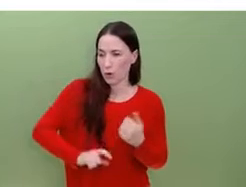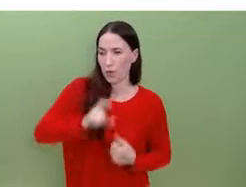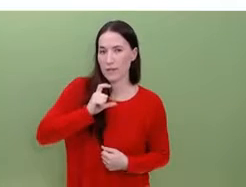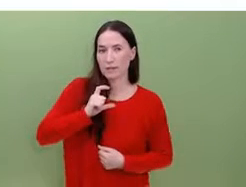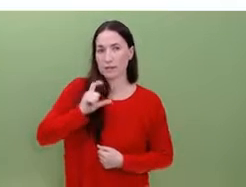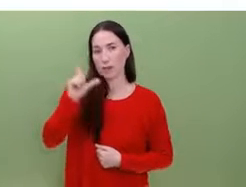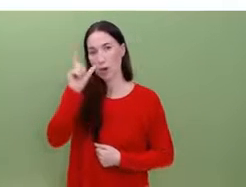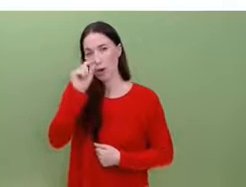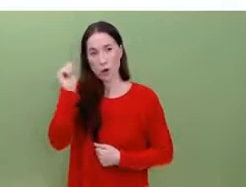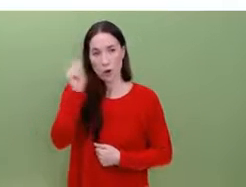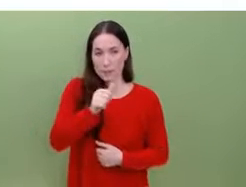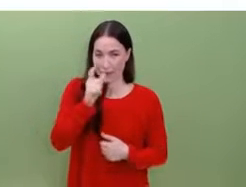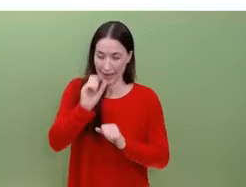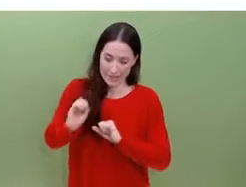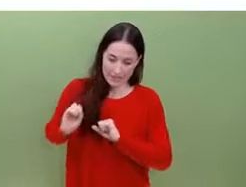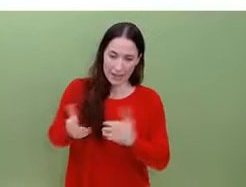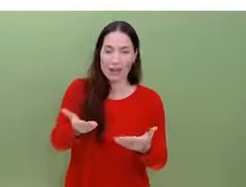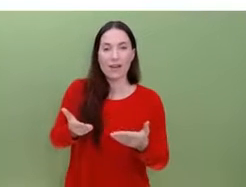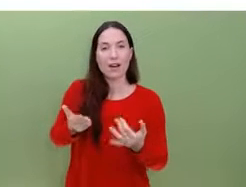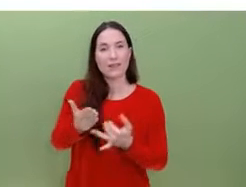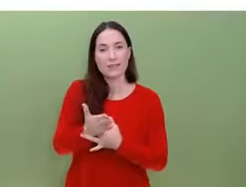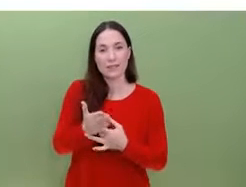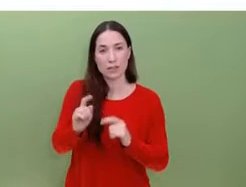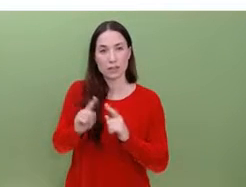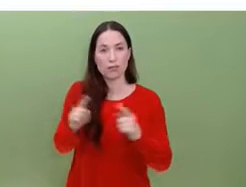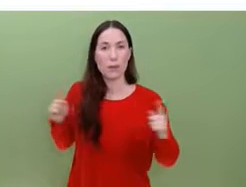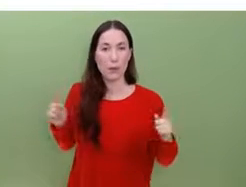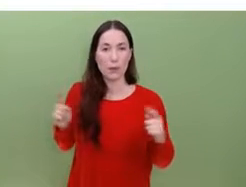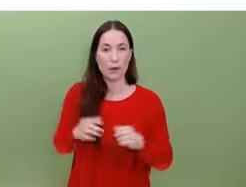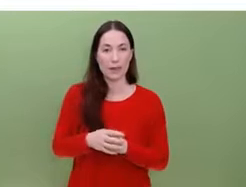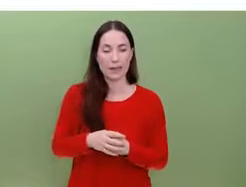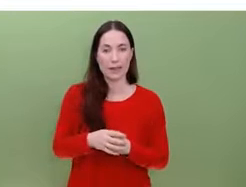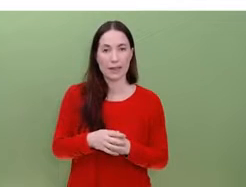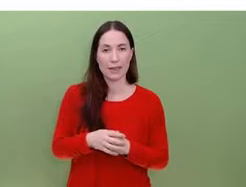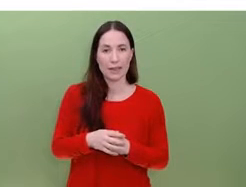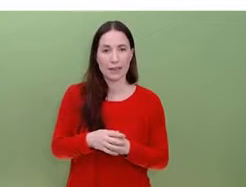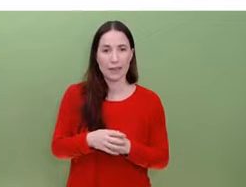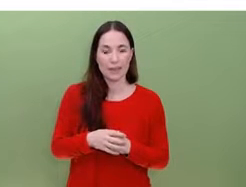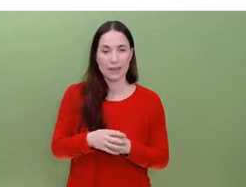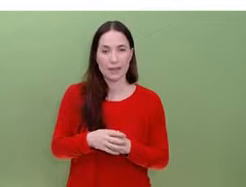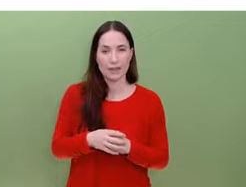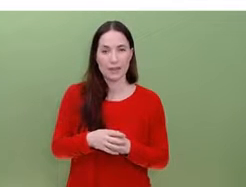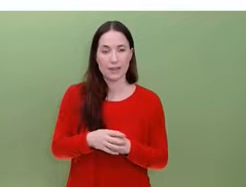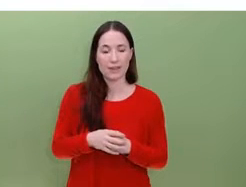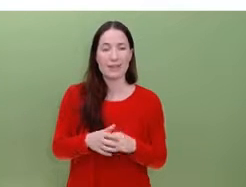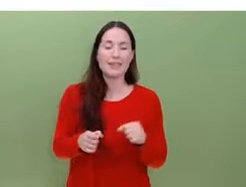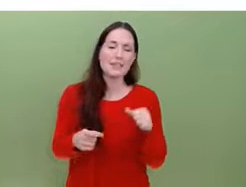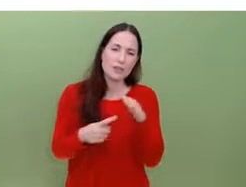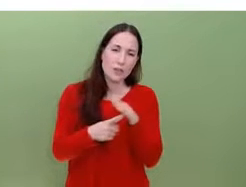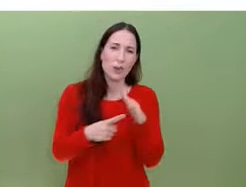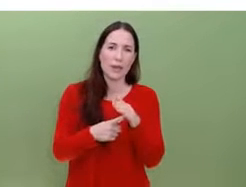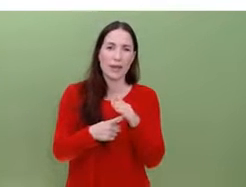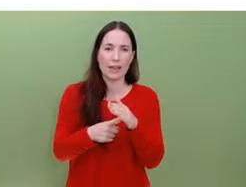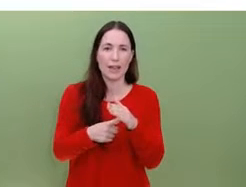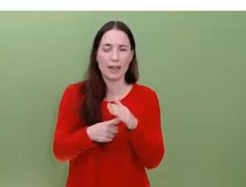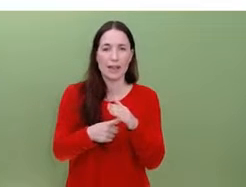these interventions remotely, are all really, they're key at any moment, but really key remotely. We need to make sure,